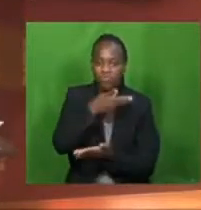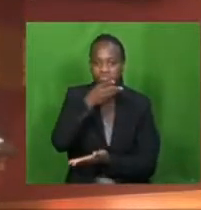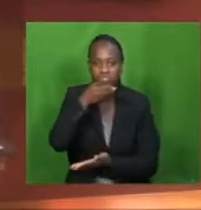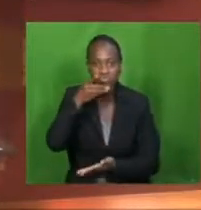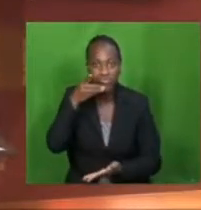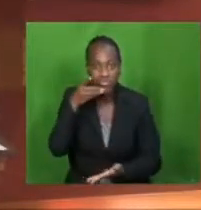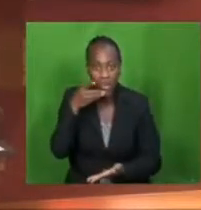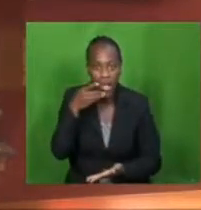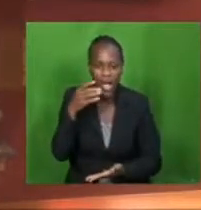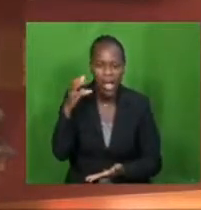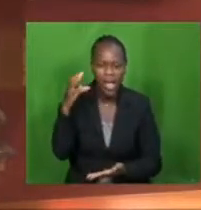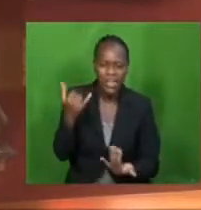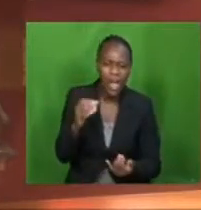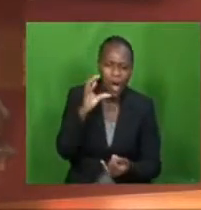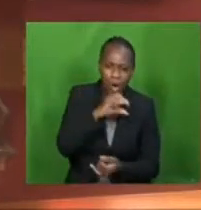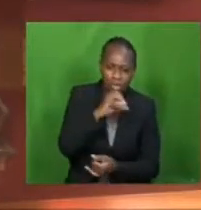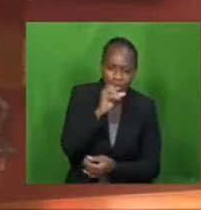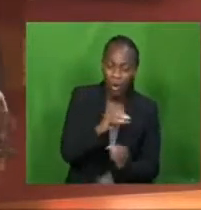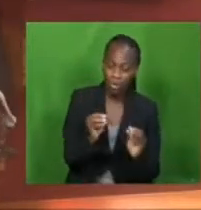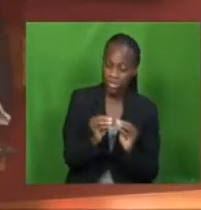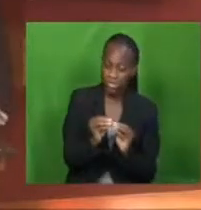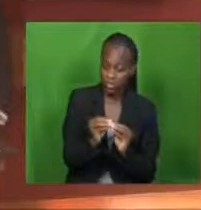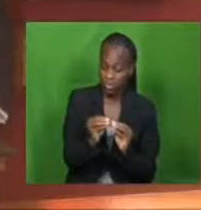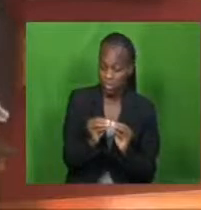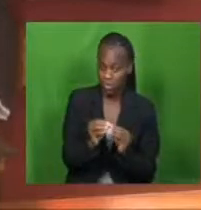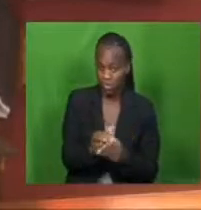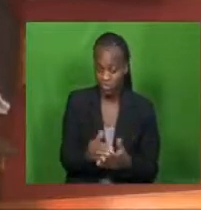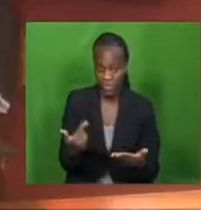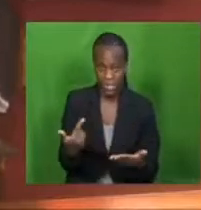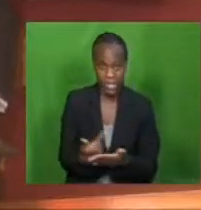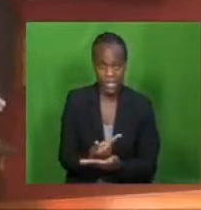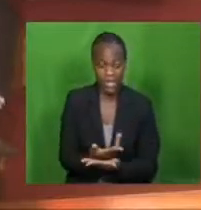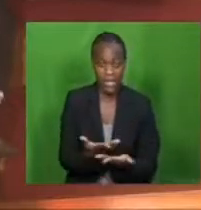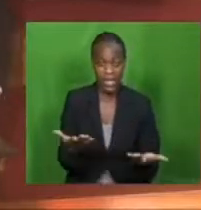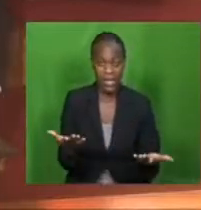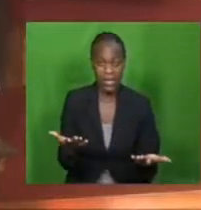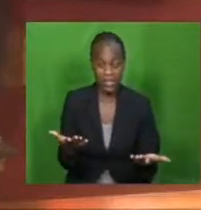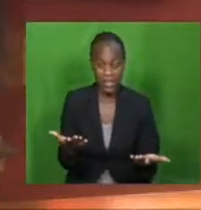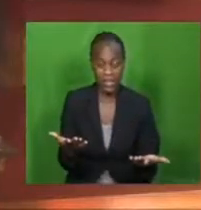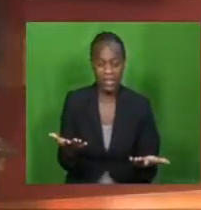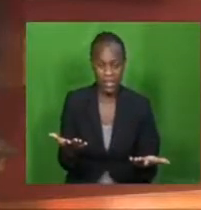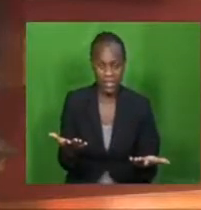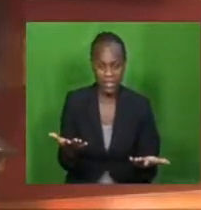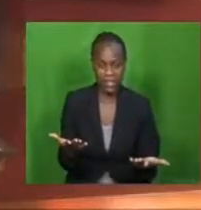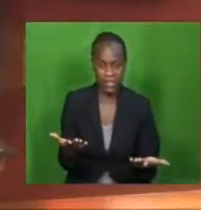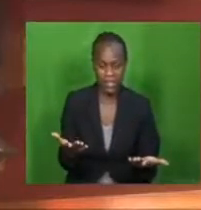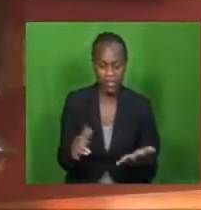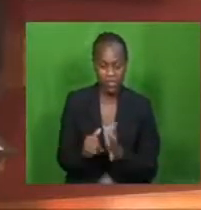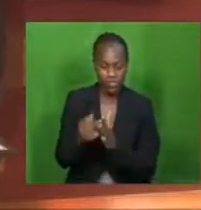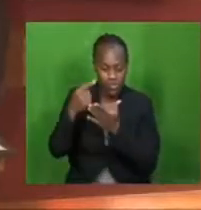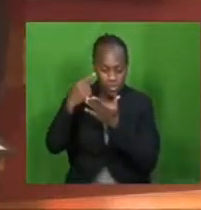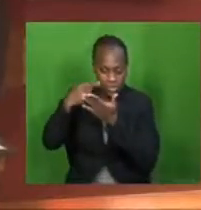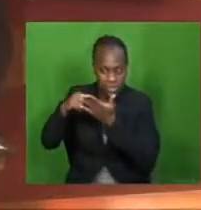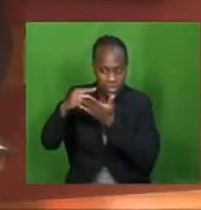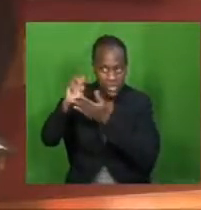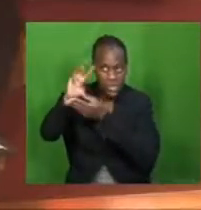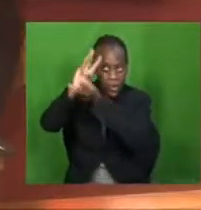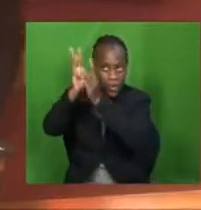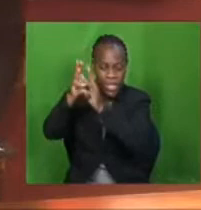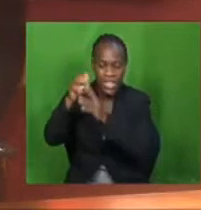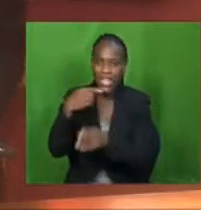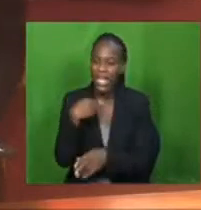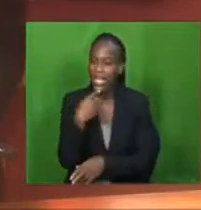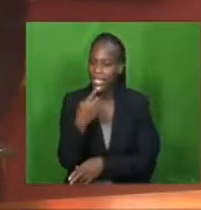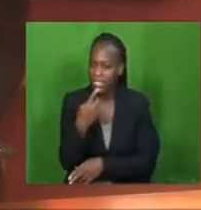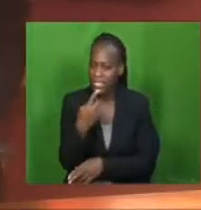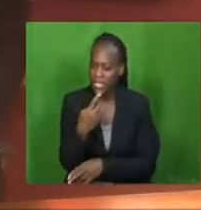rising. Mr. Speaker, here in our own country, the Ghana Meteorological Agency reports that Ghana